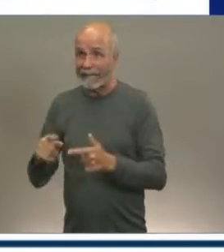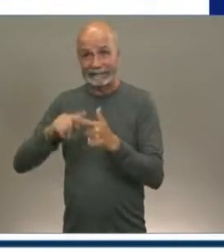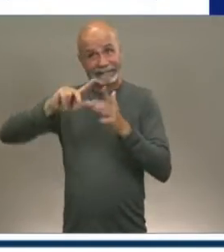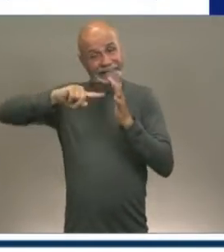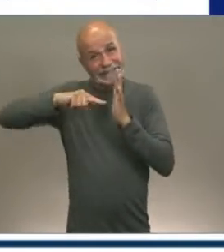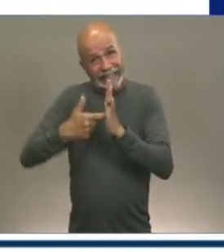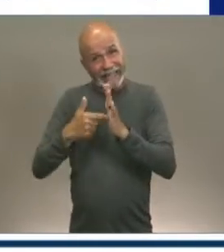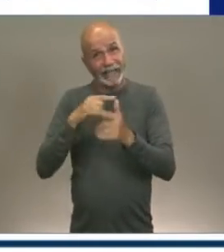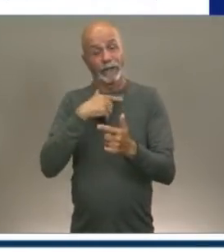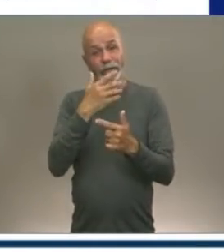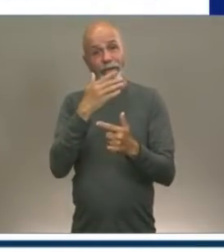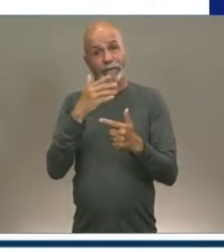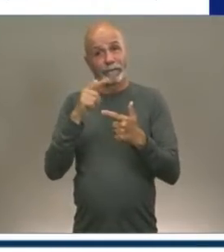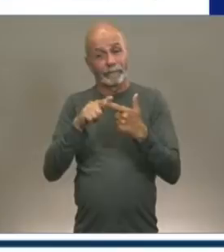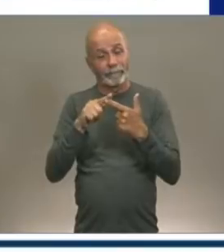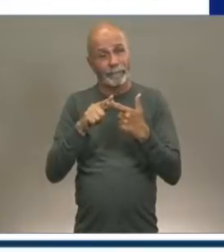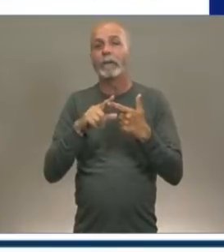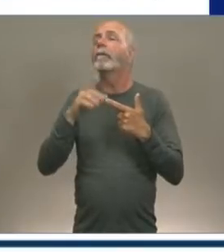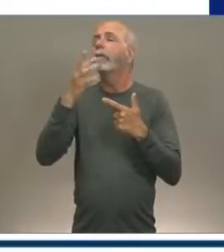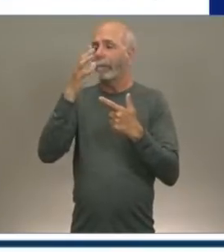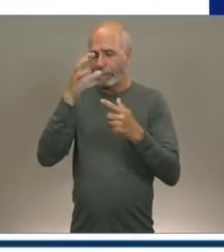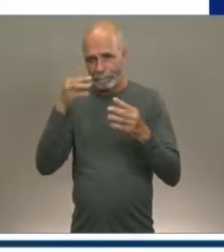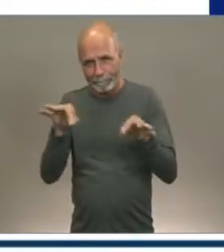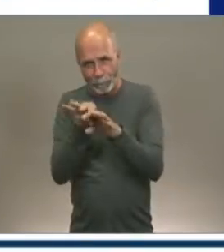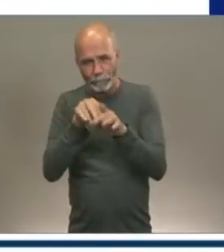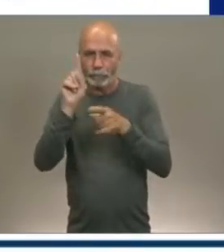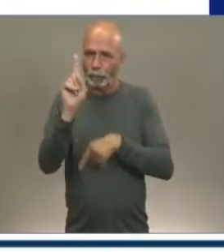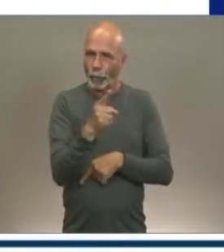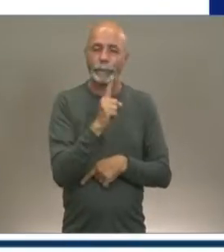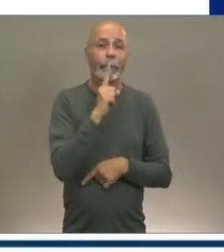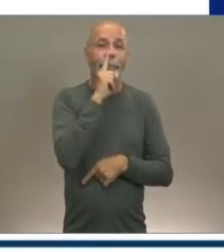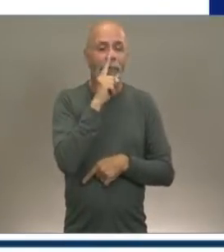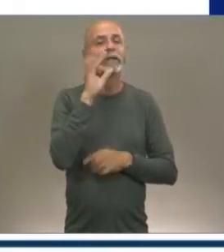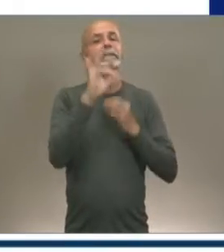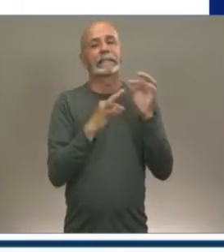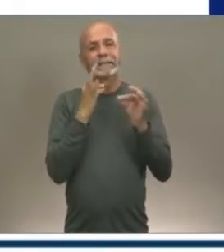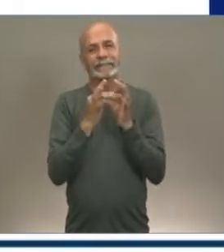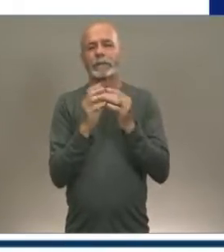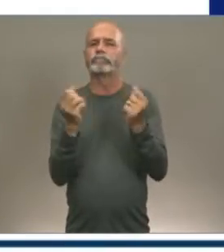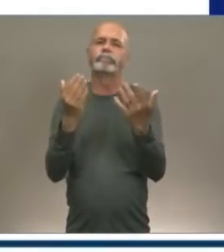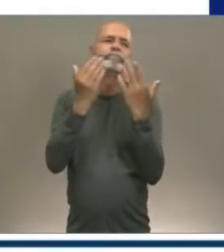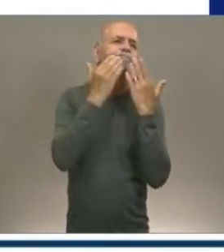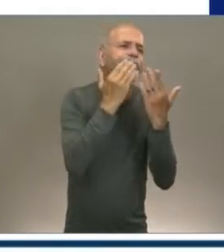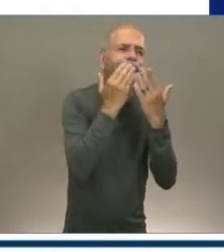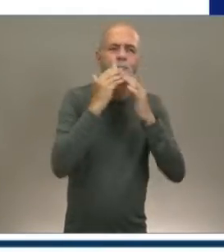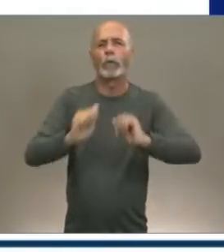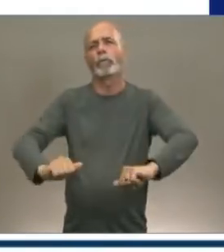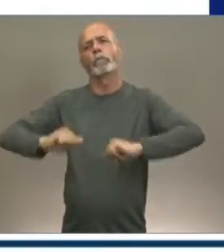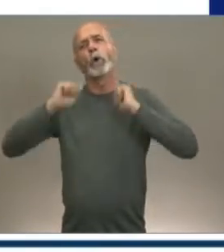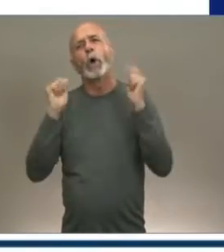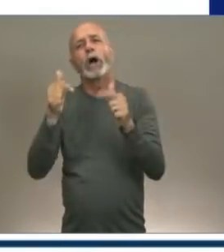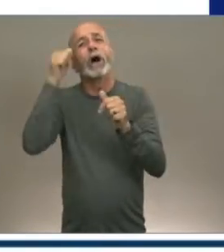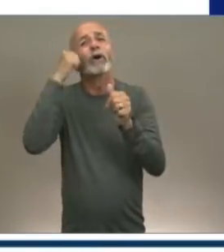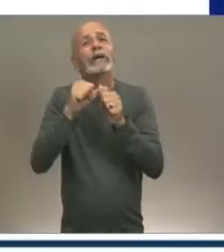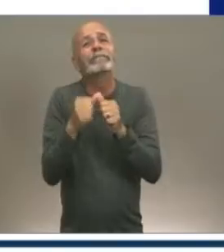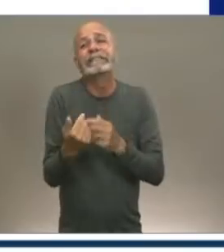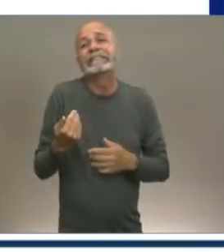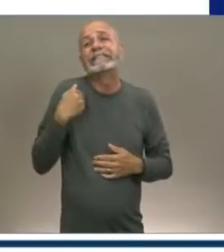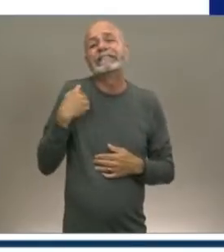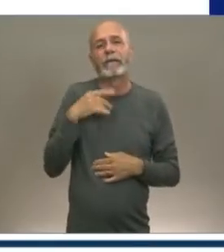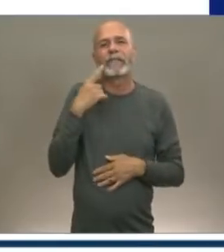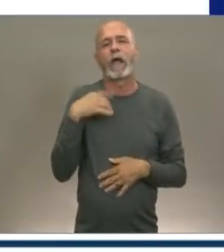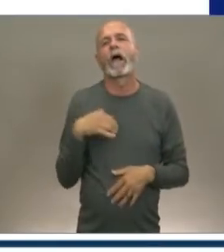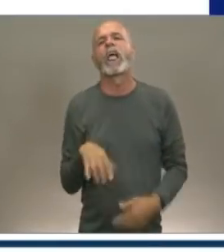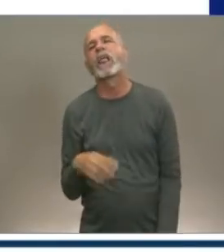forget to get tested, and before I conclude, a big thank you to Nova Scotians. It wasn't that long ago that we had to lock down, and a